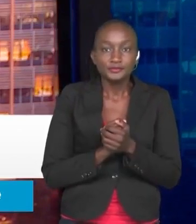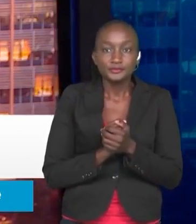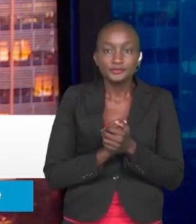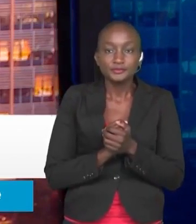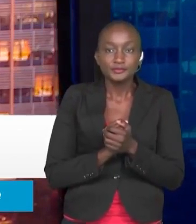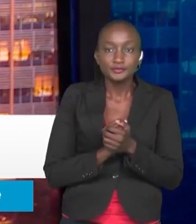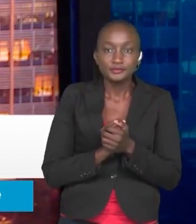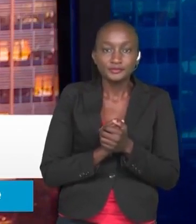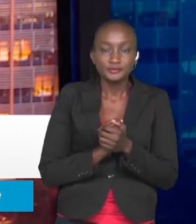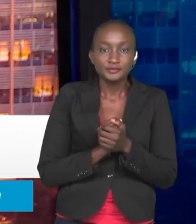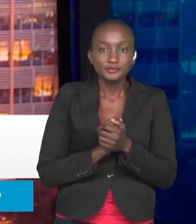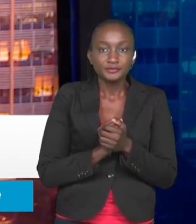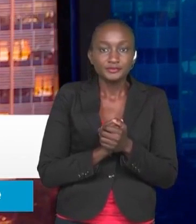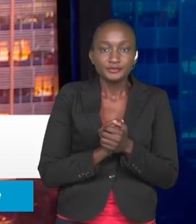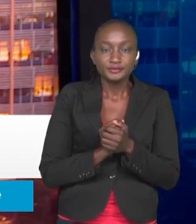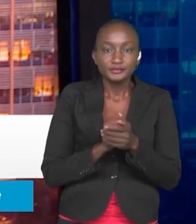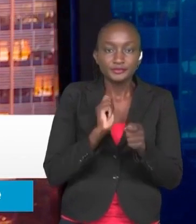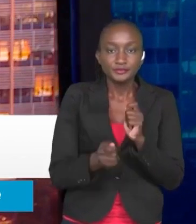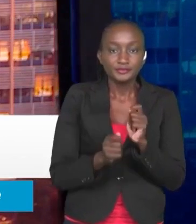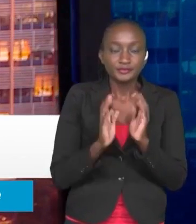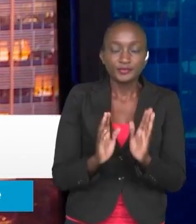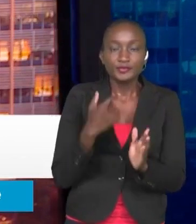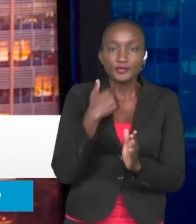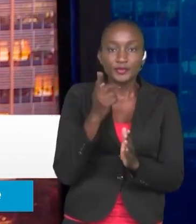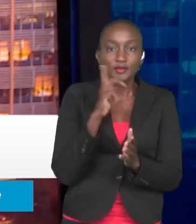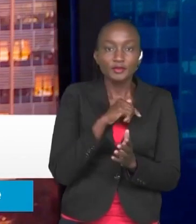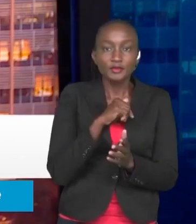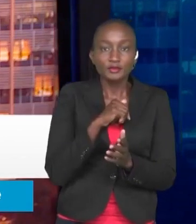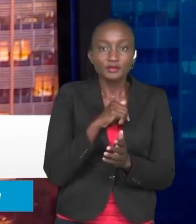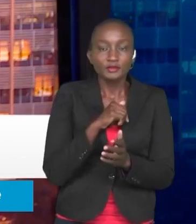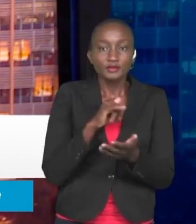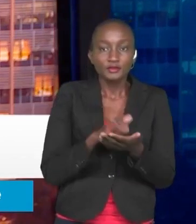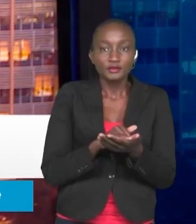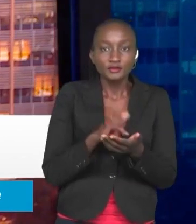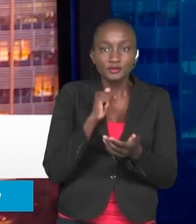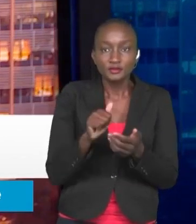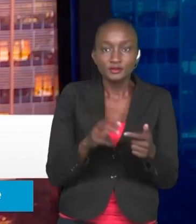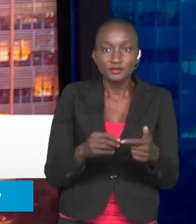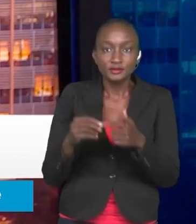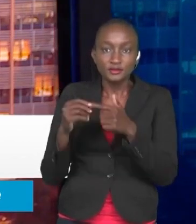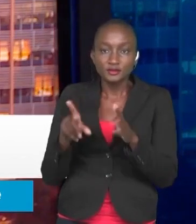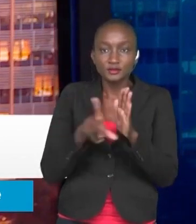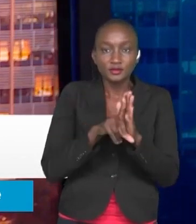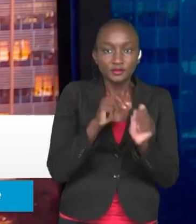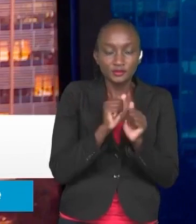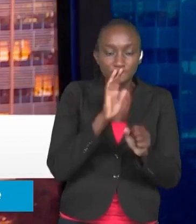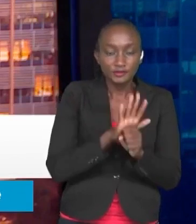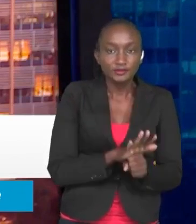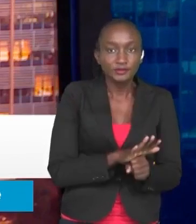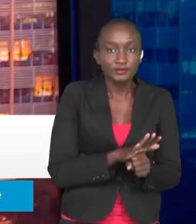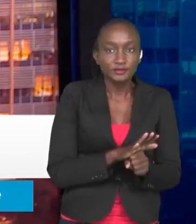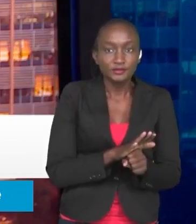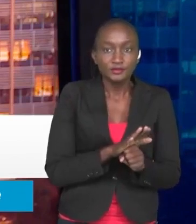So Justice Ochieng in that decision said that it is not the particular provision of the law that is discriminatory. It